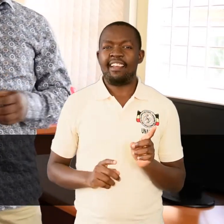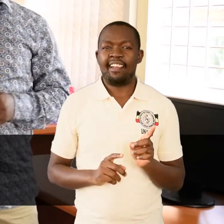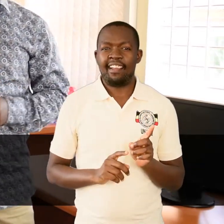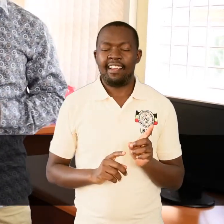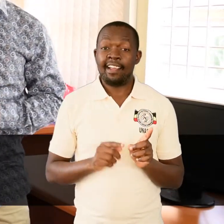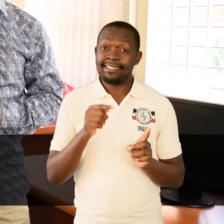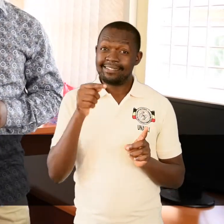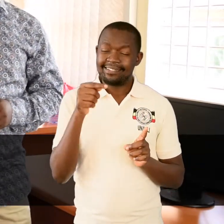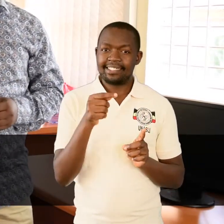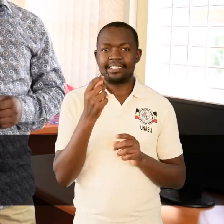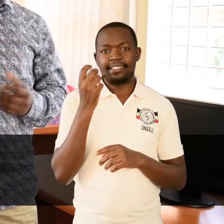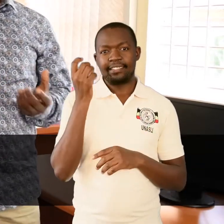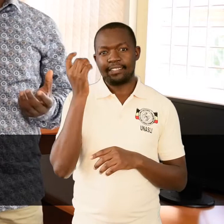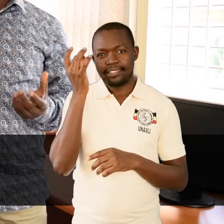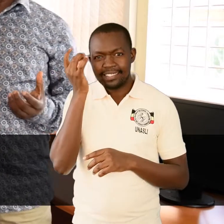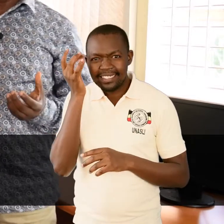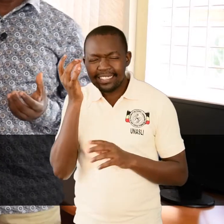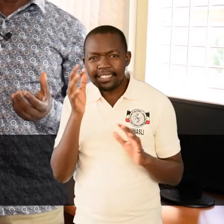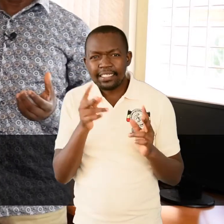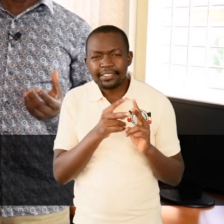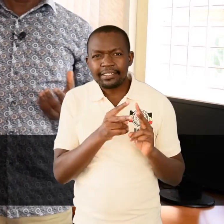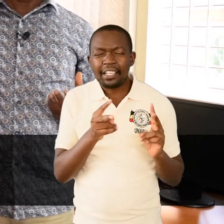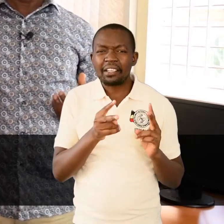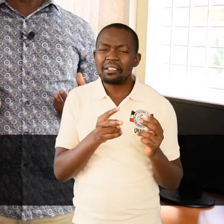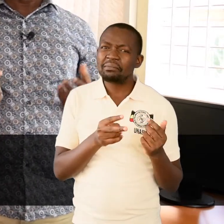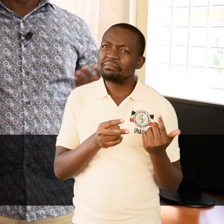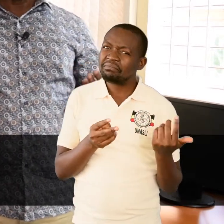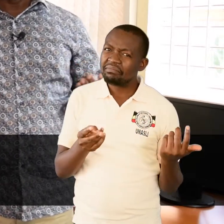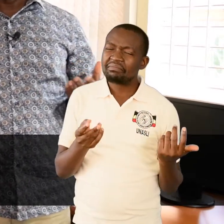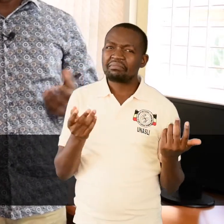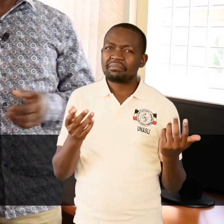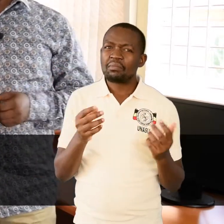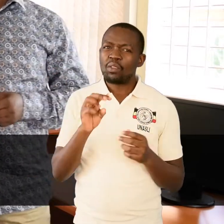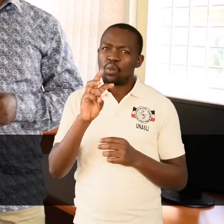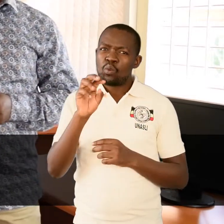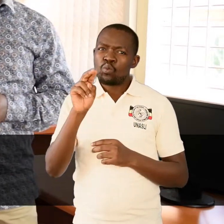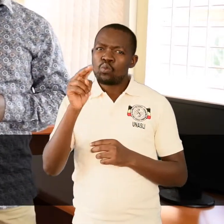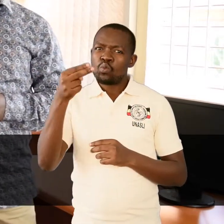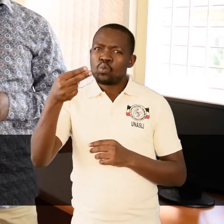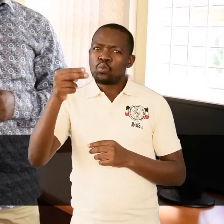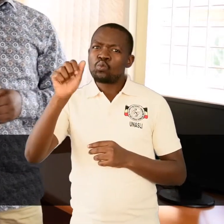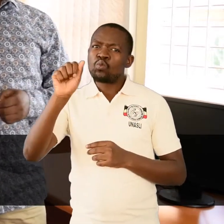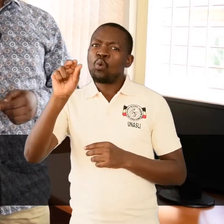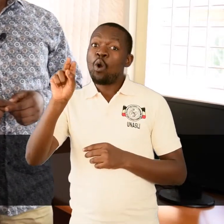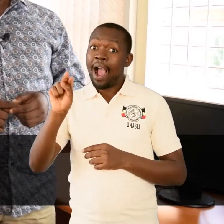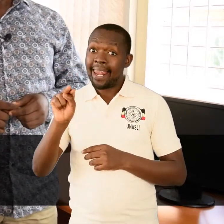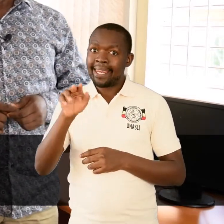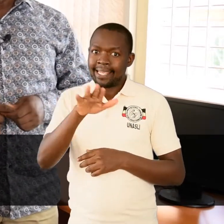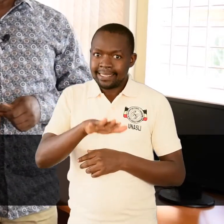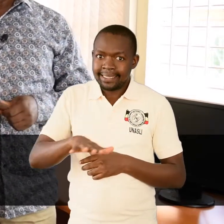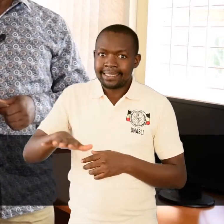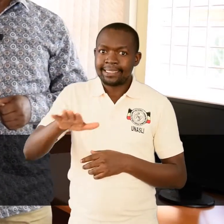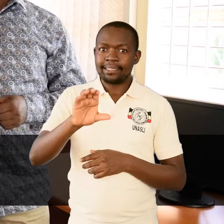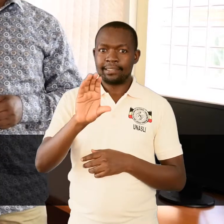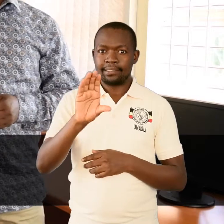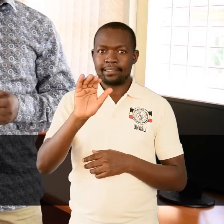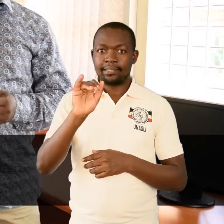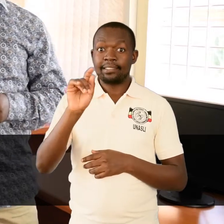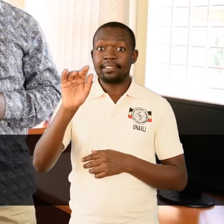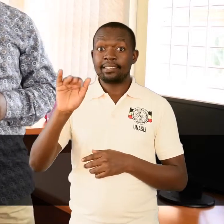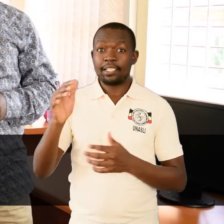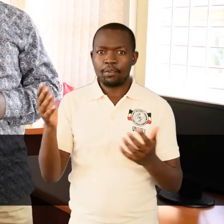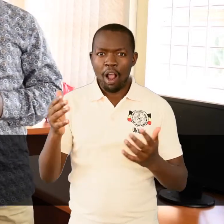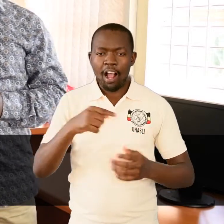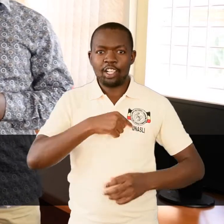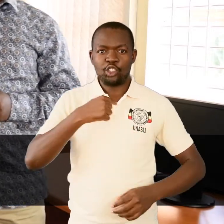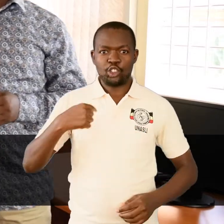This is a disease which started from the Wuhan city of China in